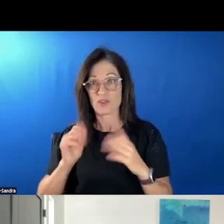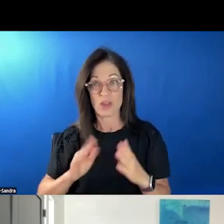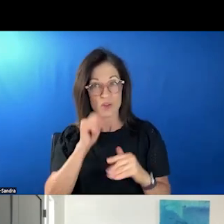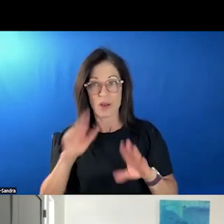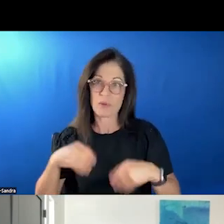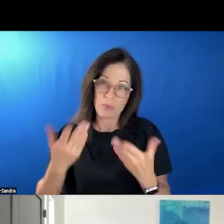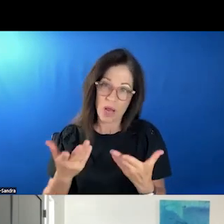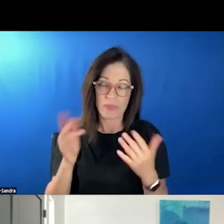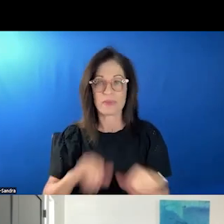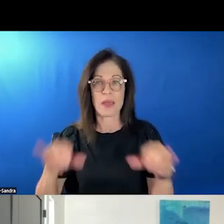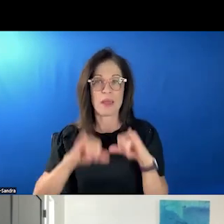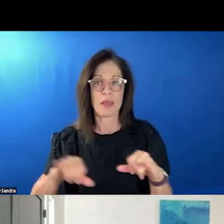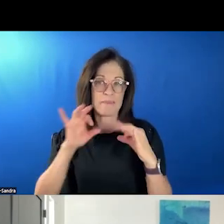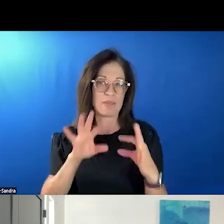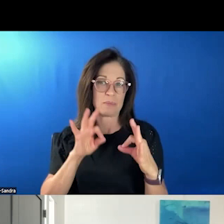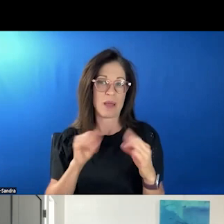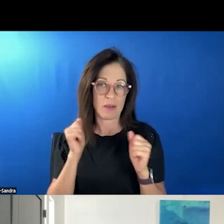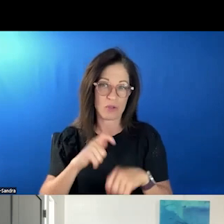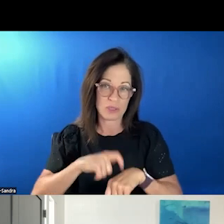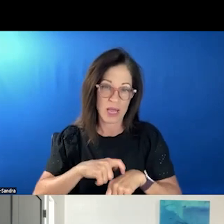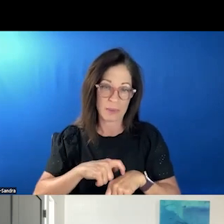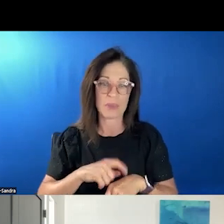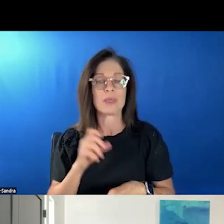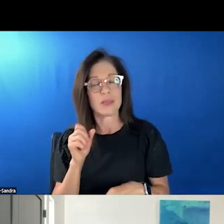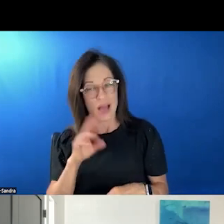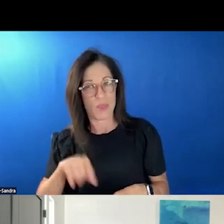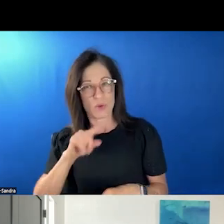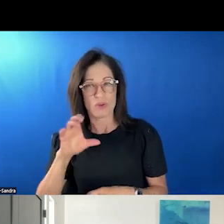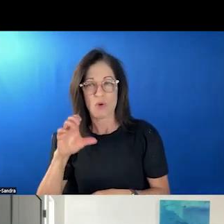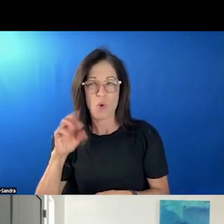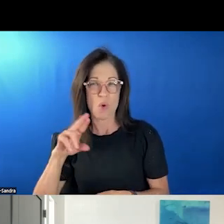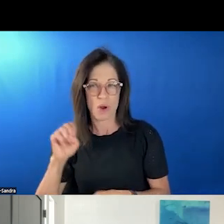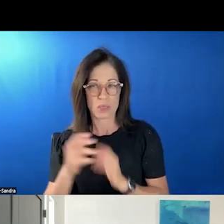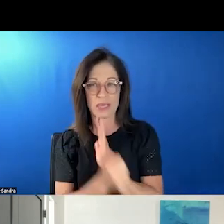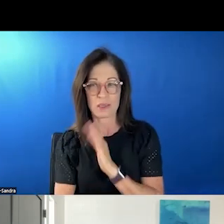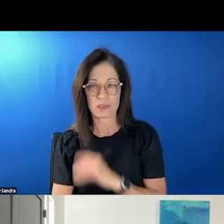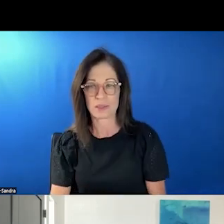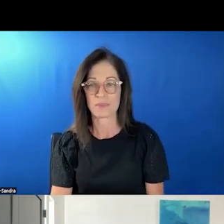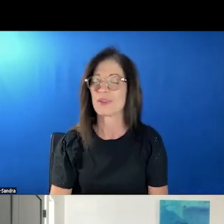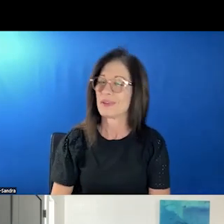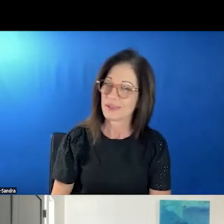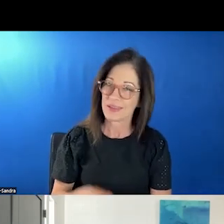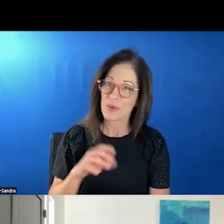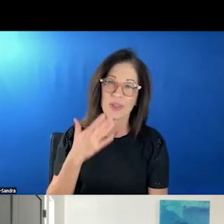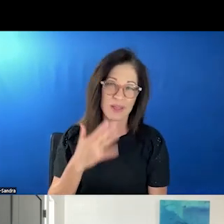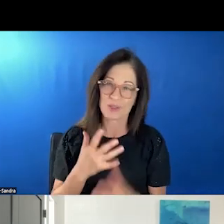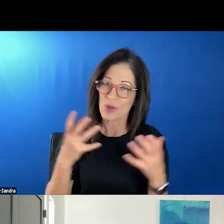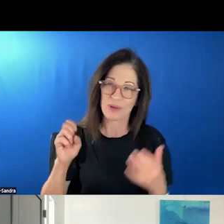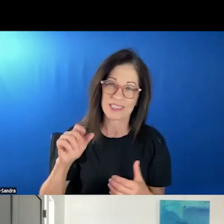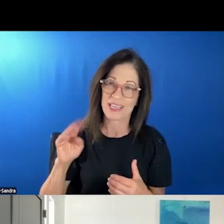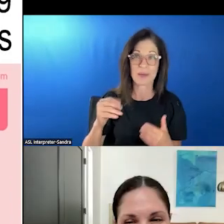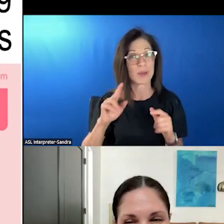same sort of feedback repeatedly, right, on those kind of core skills. Well, thank you so much, Sam. I'm going to pass it back to you,